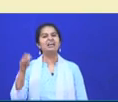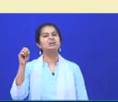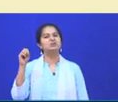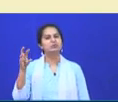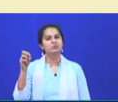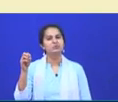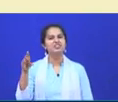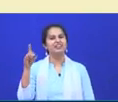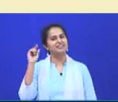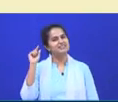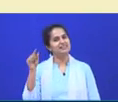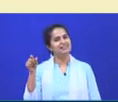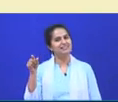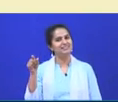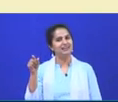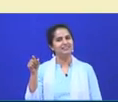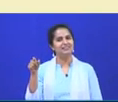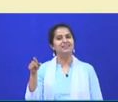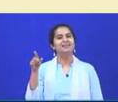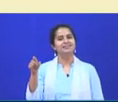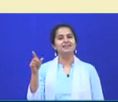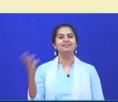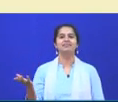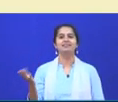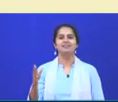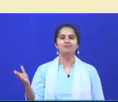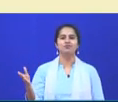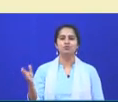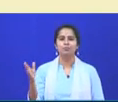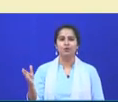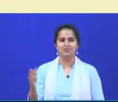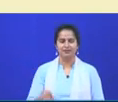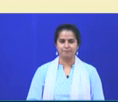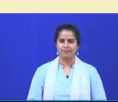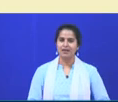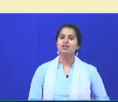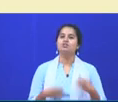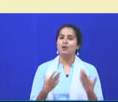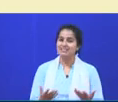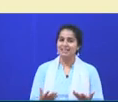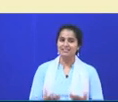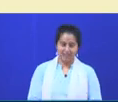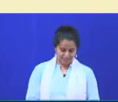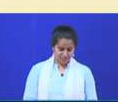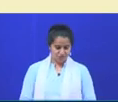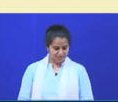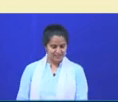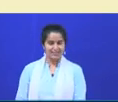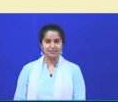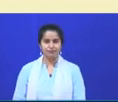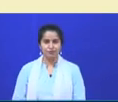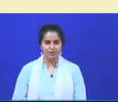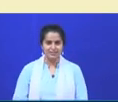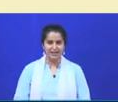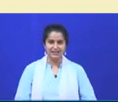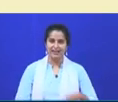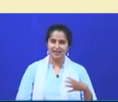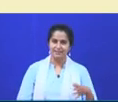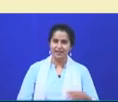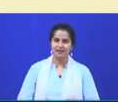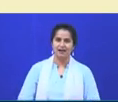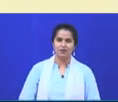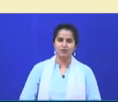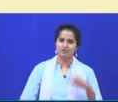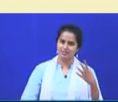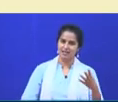Sarvange durjanasya tat. Tat here refers to poison. So, I'll just translate it for you entirely